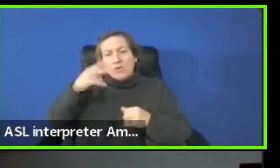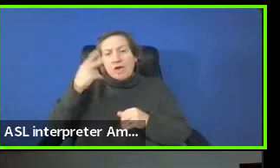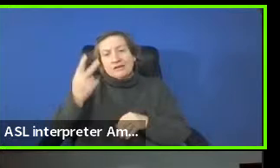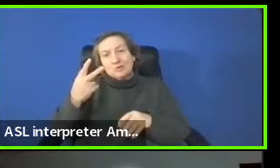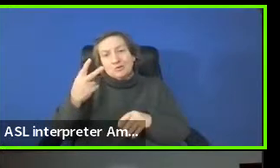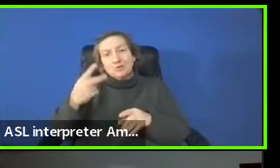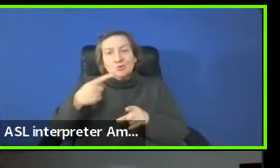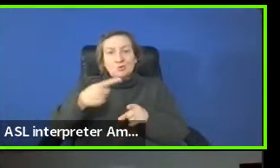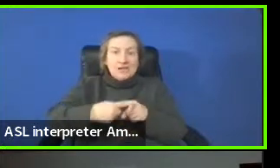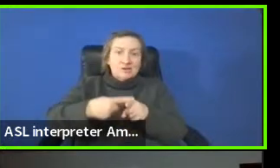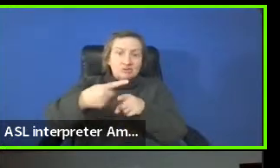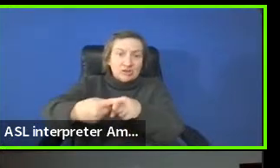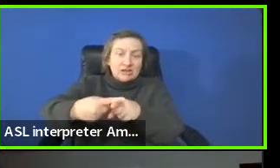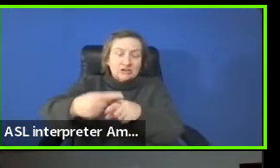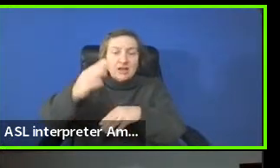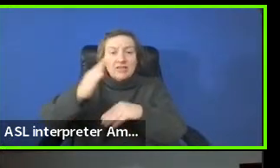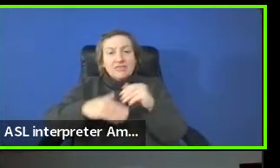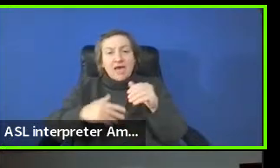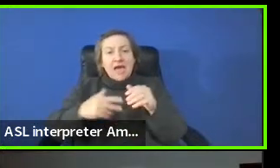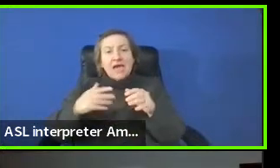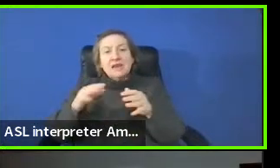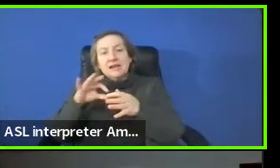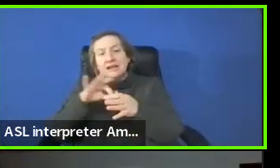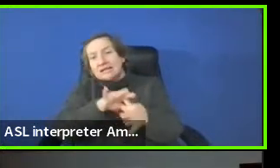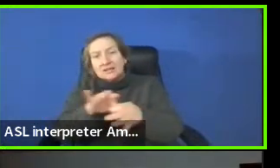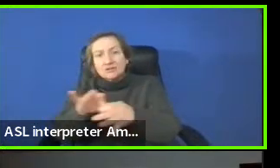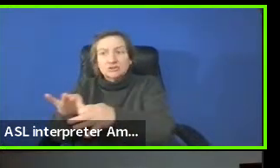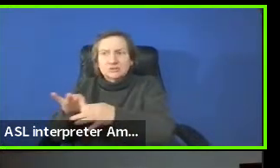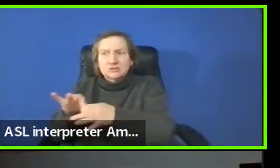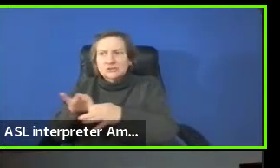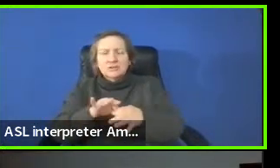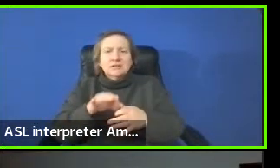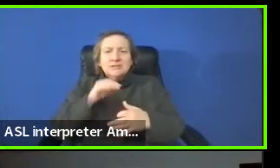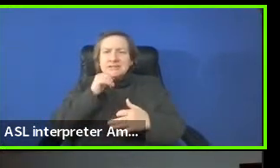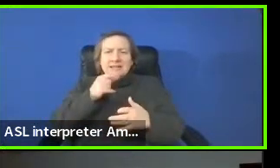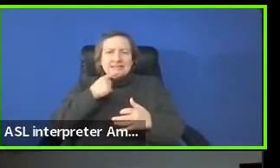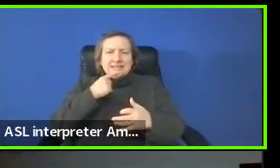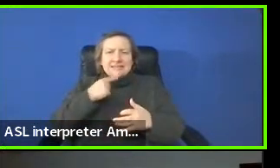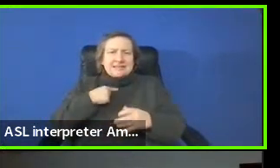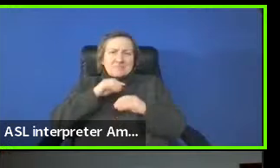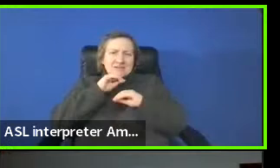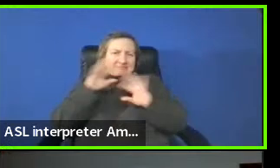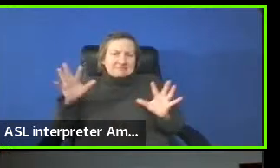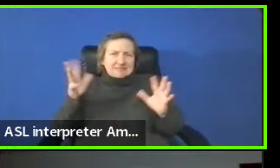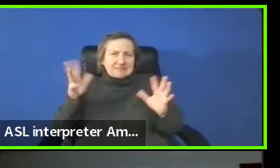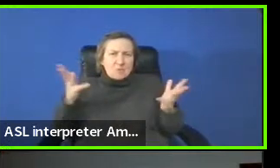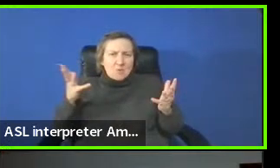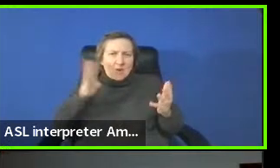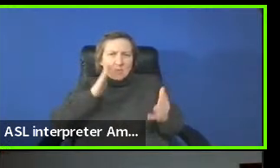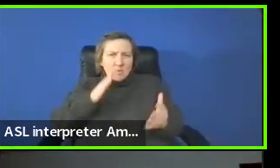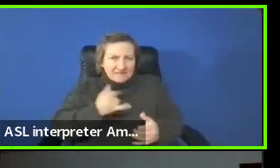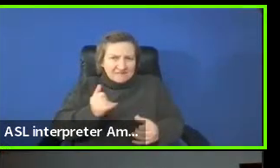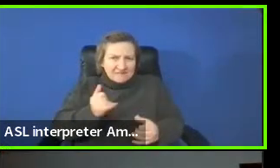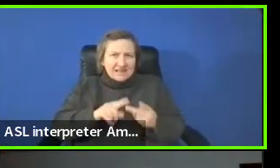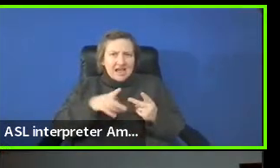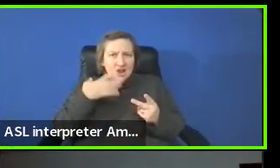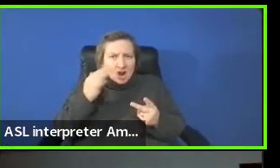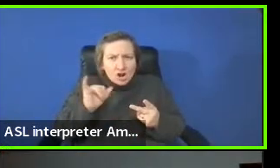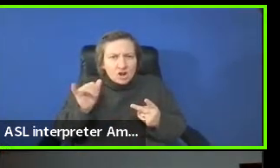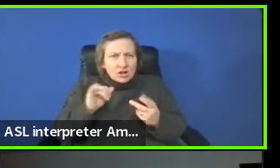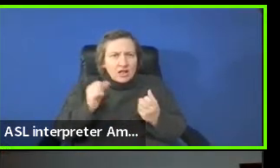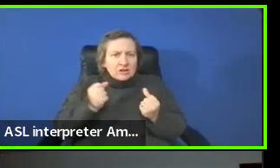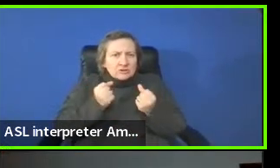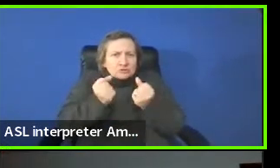versus, you know, connection to this doesn't tell me at all what that's going to feel like or look like driving through